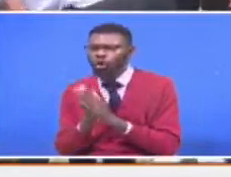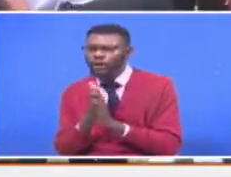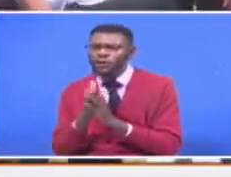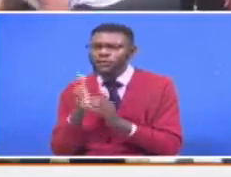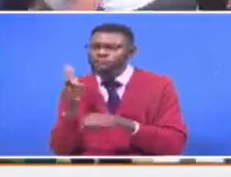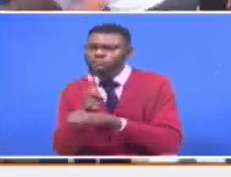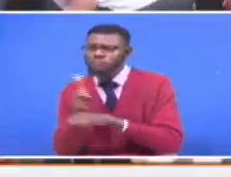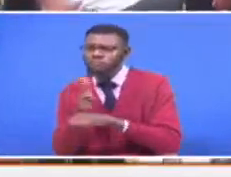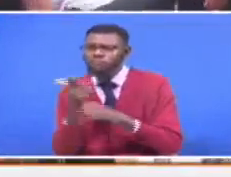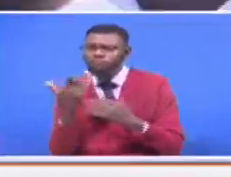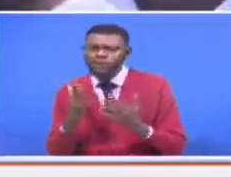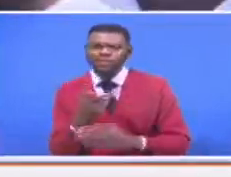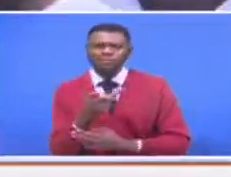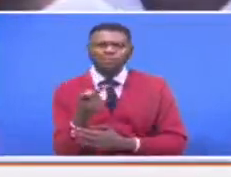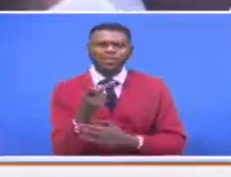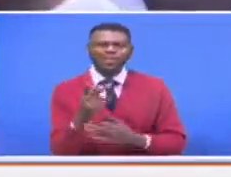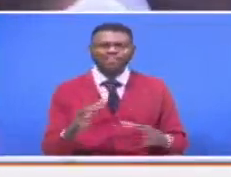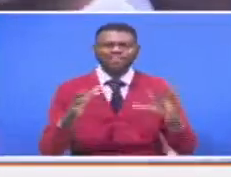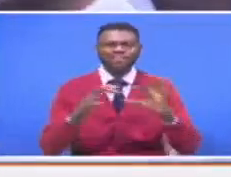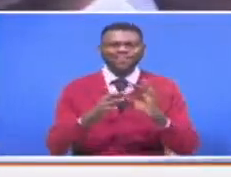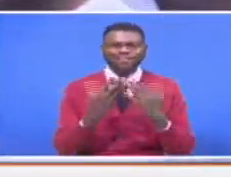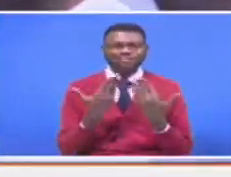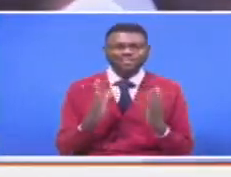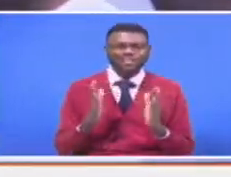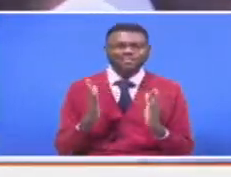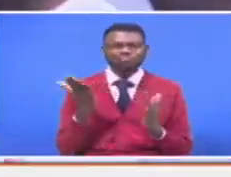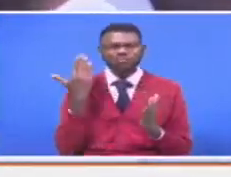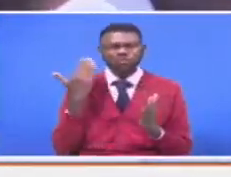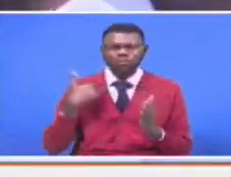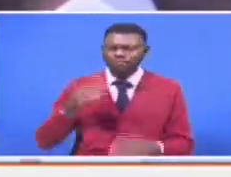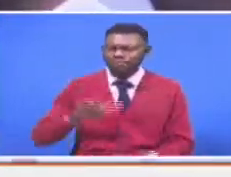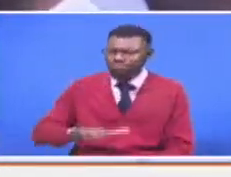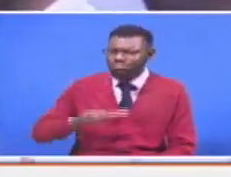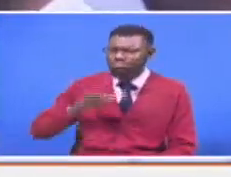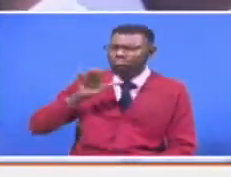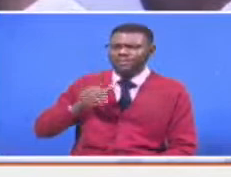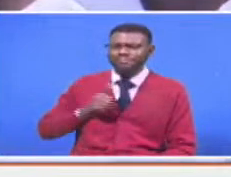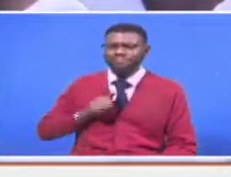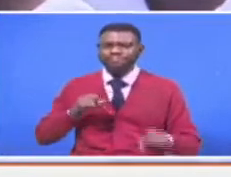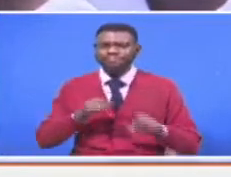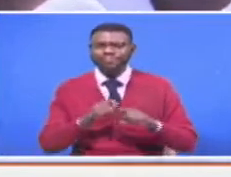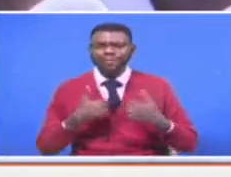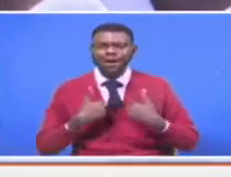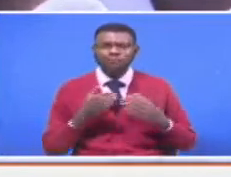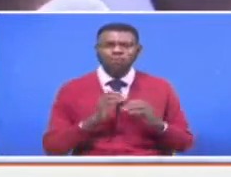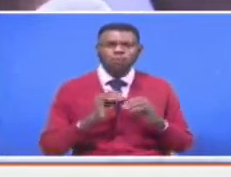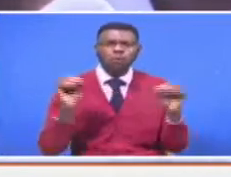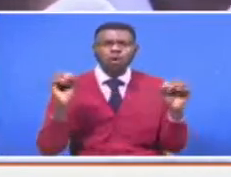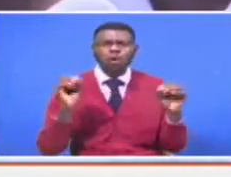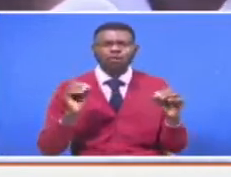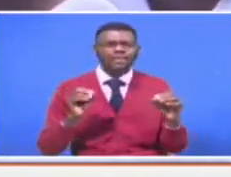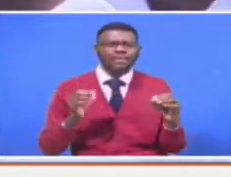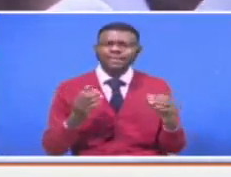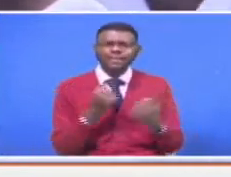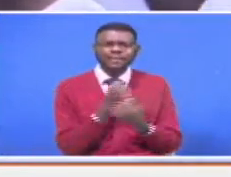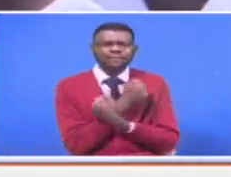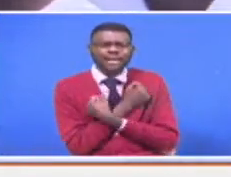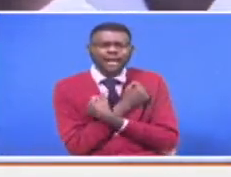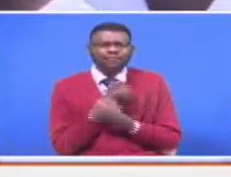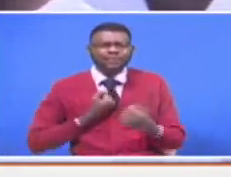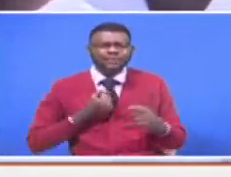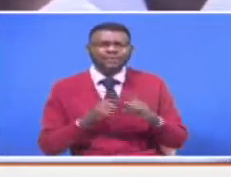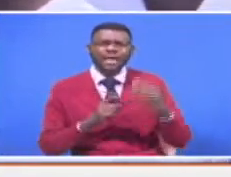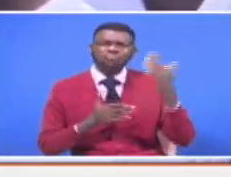the puzzle of their identity. Nimelelewa bila dada, sikuwa najua iyo love of a sister. So for now, naweza